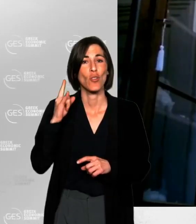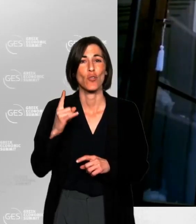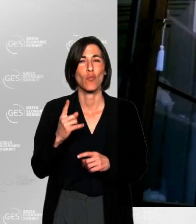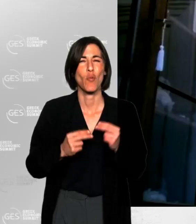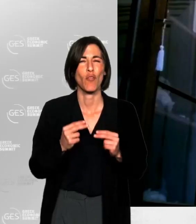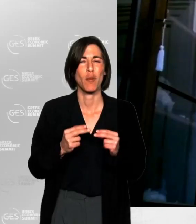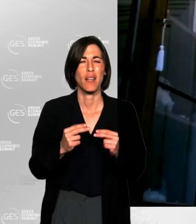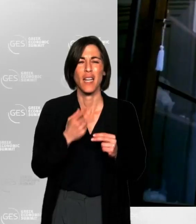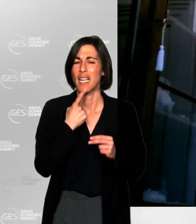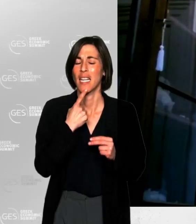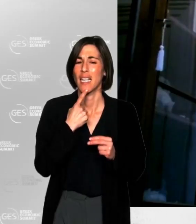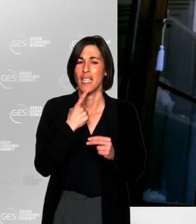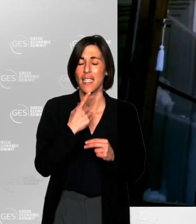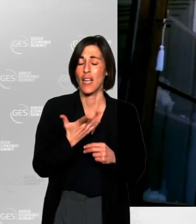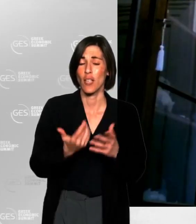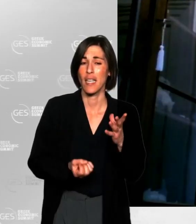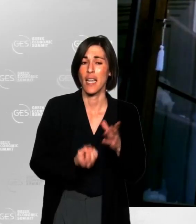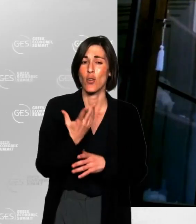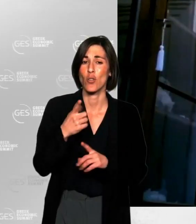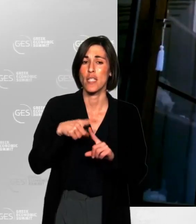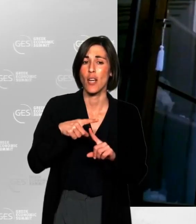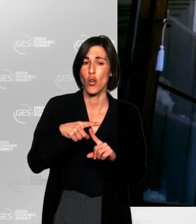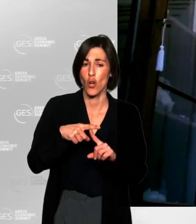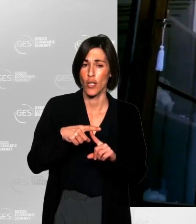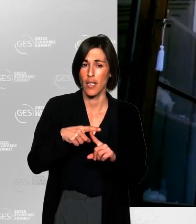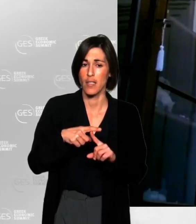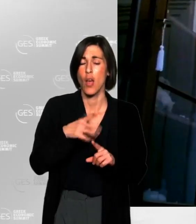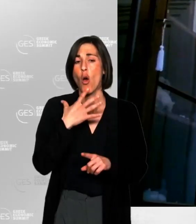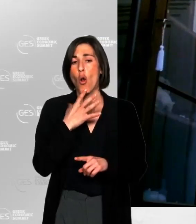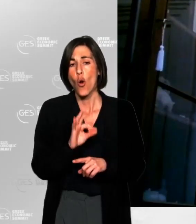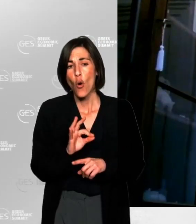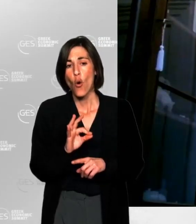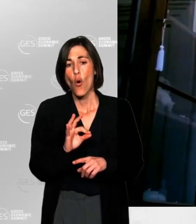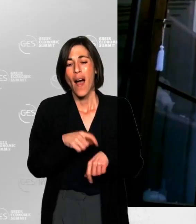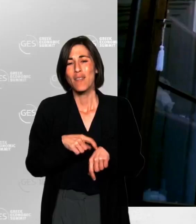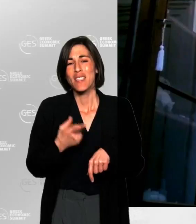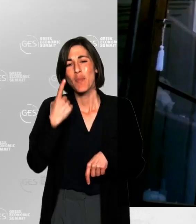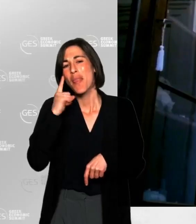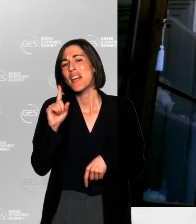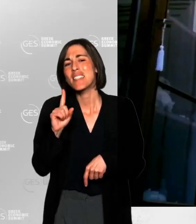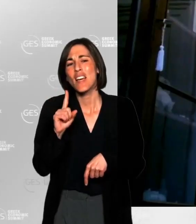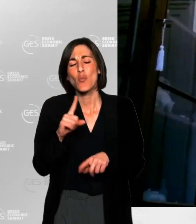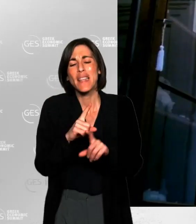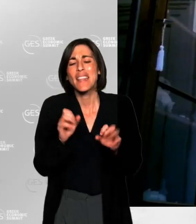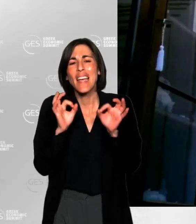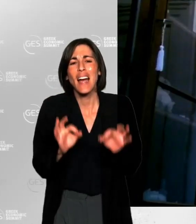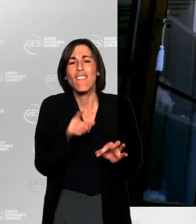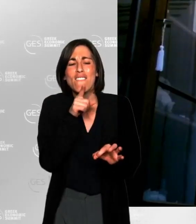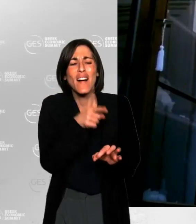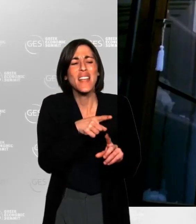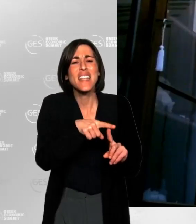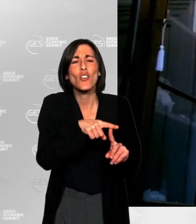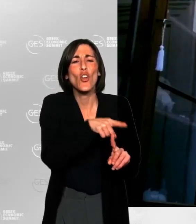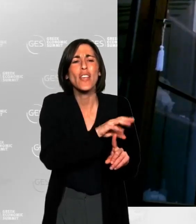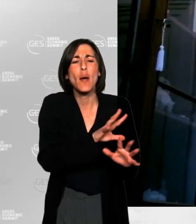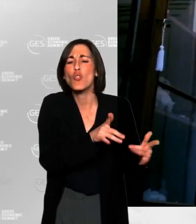importantly, because we don't know exactly what the new technologies are doing to our economy and to